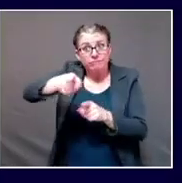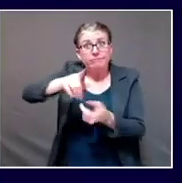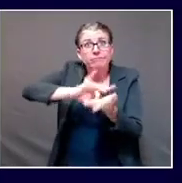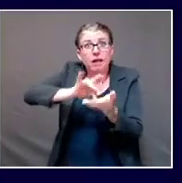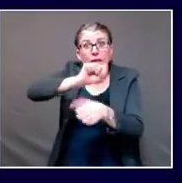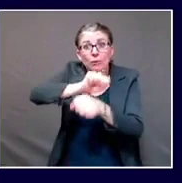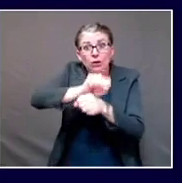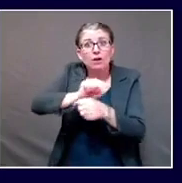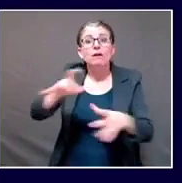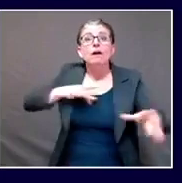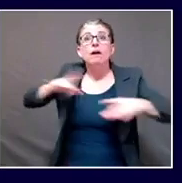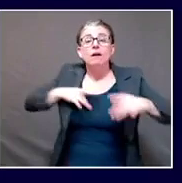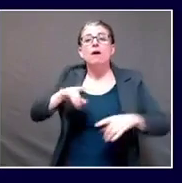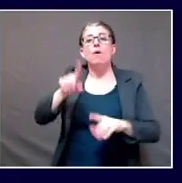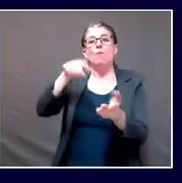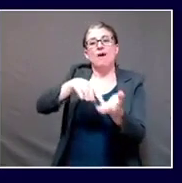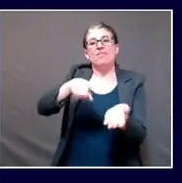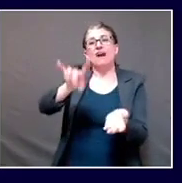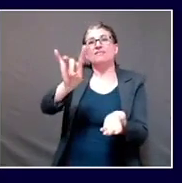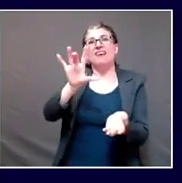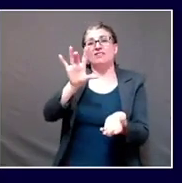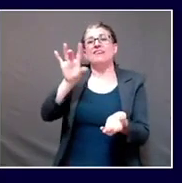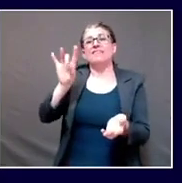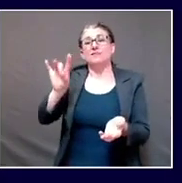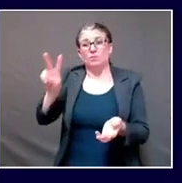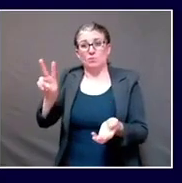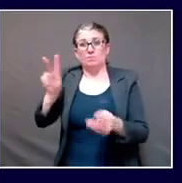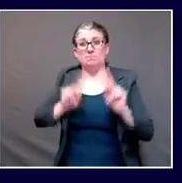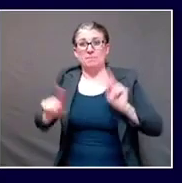Turning next to a few outbreak updates.